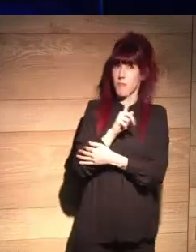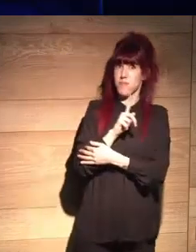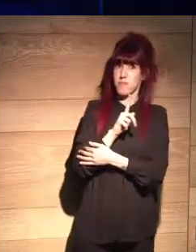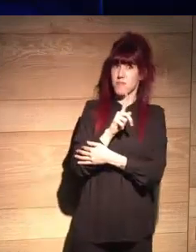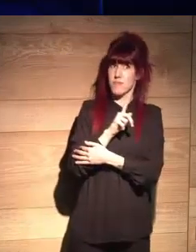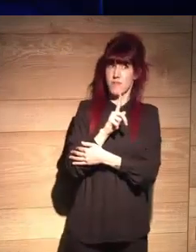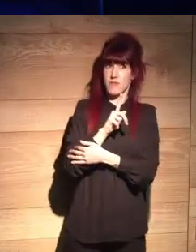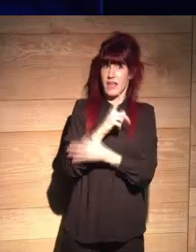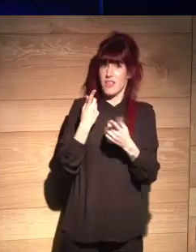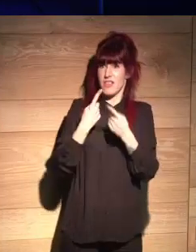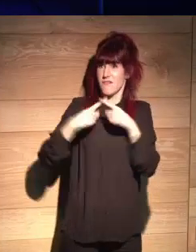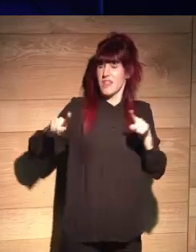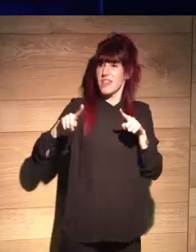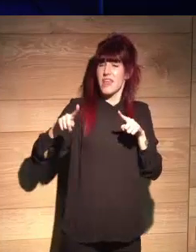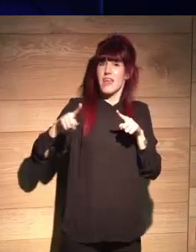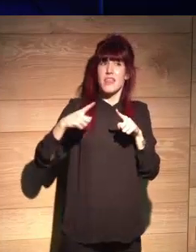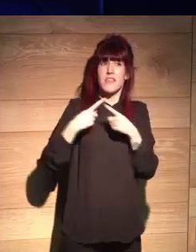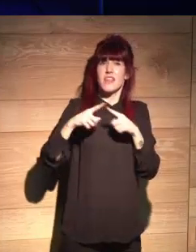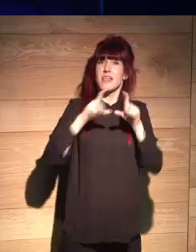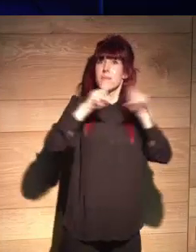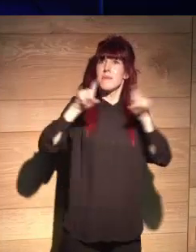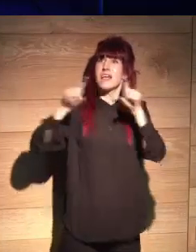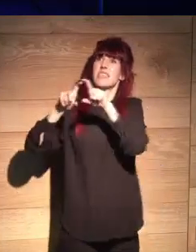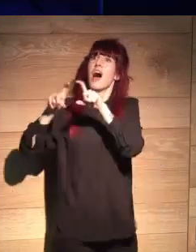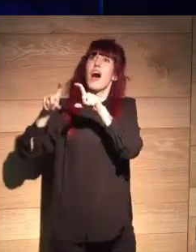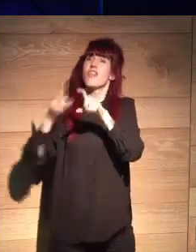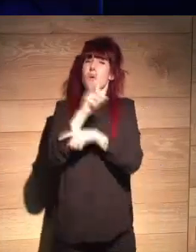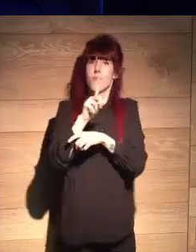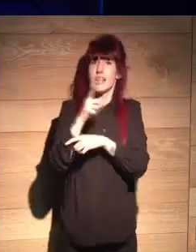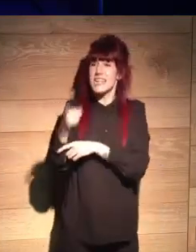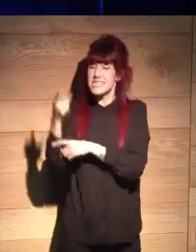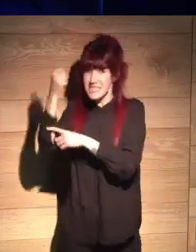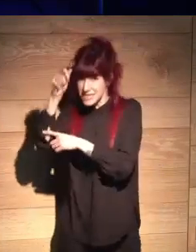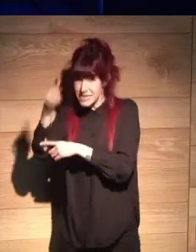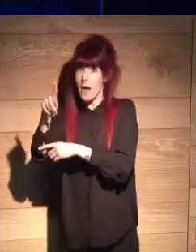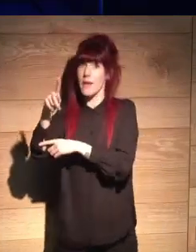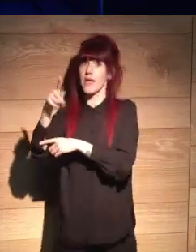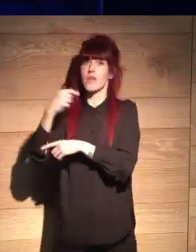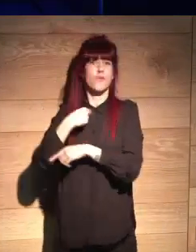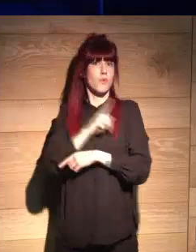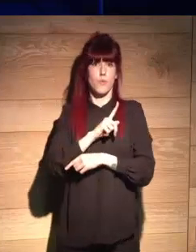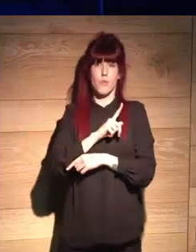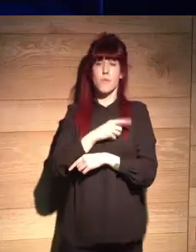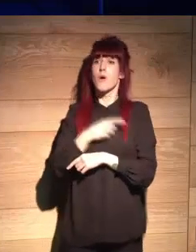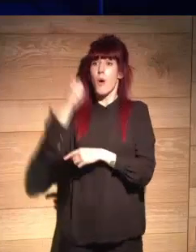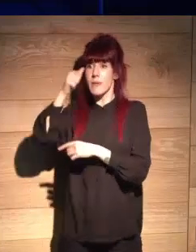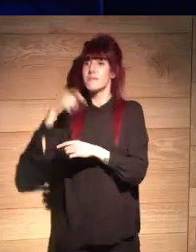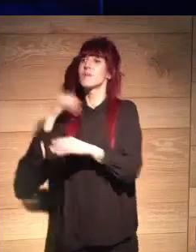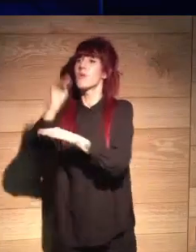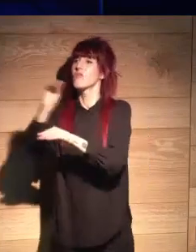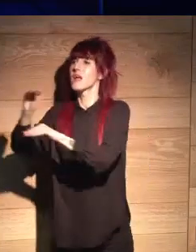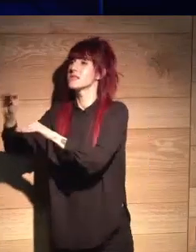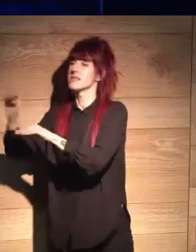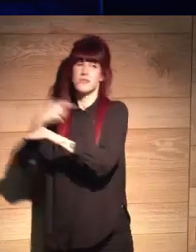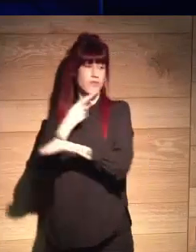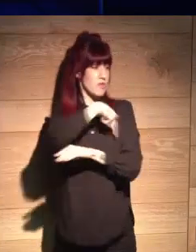what the salary of his friends are, but I don't. It's not that it's more opaque in that company. She knows that, and I don't. Men